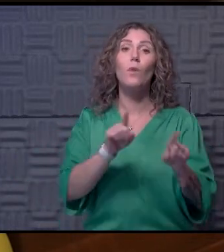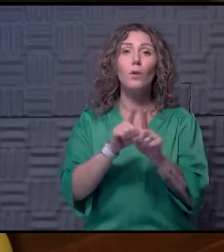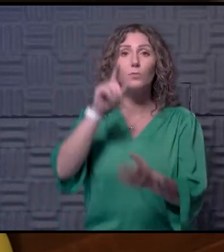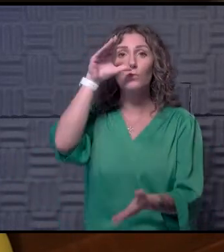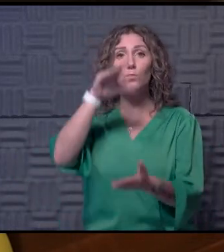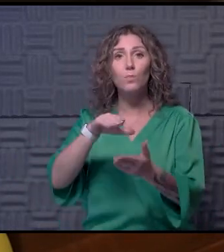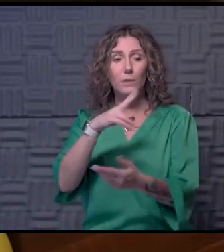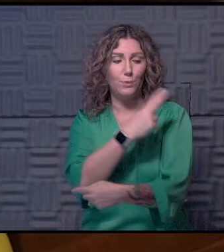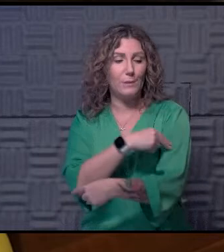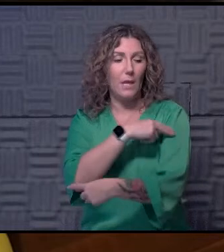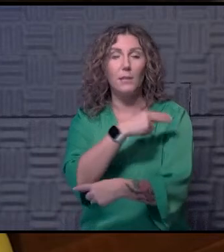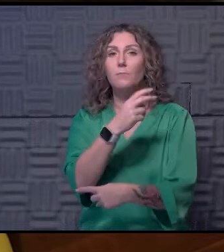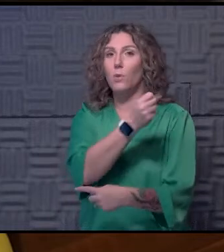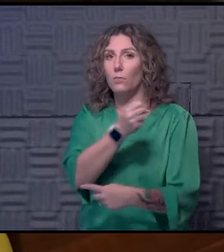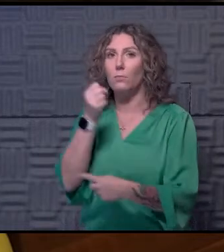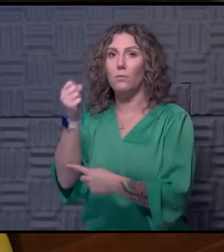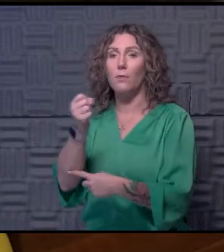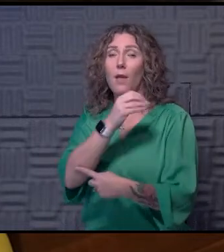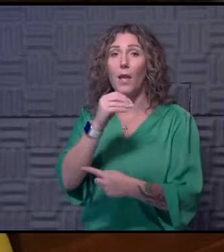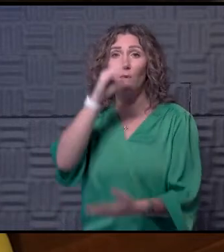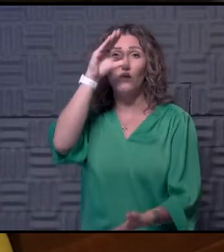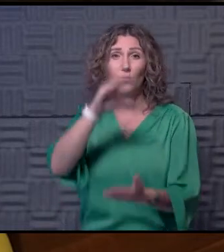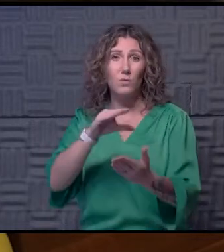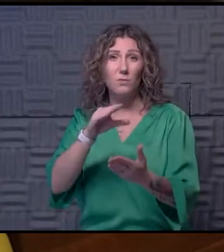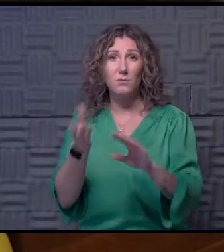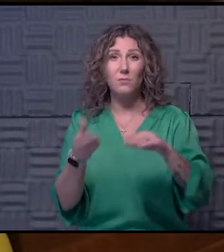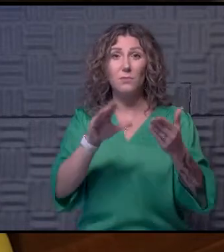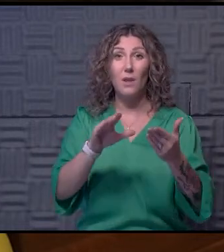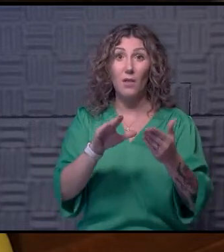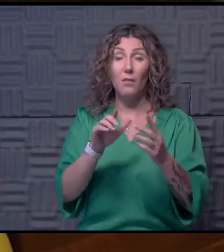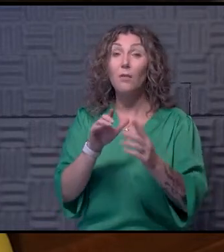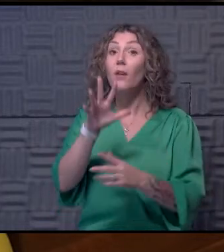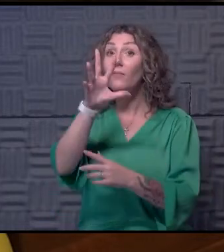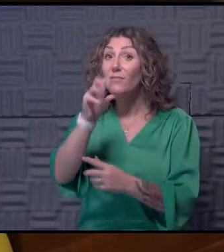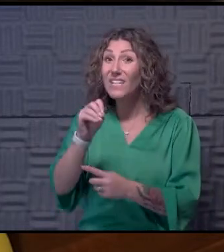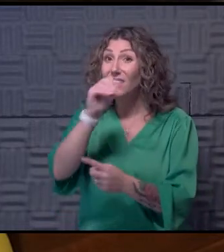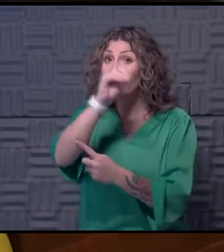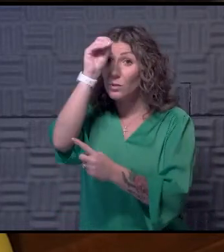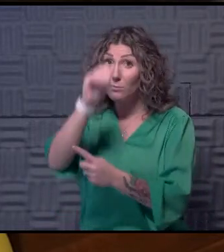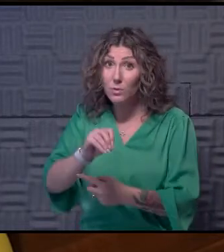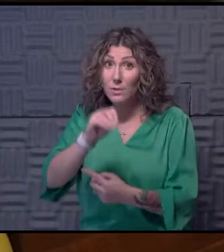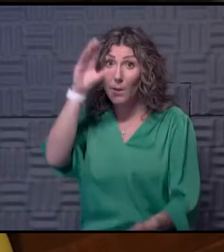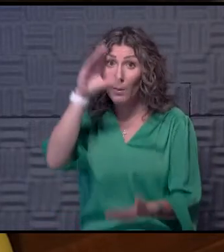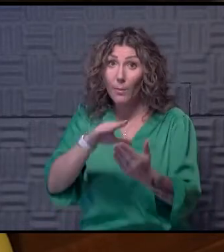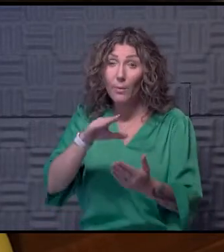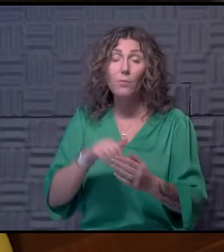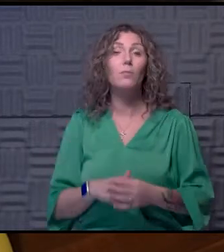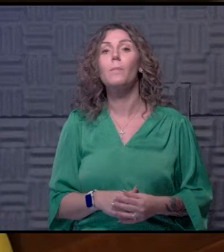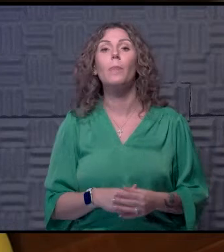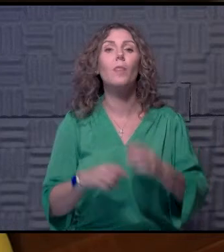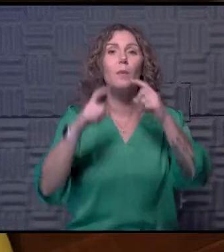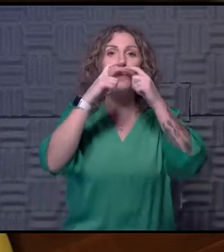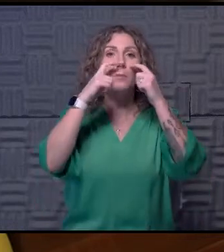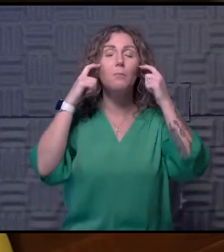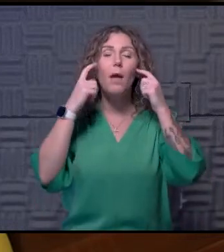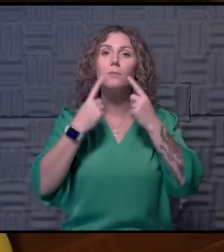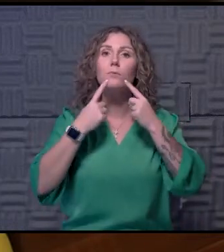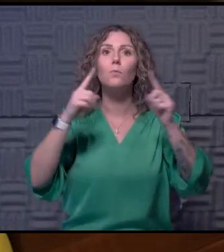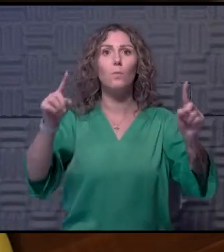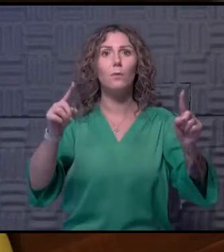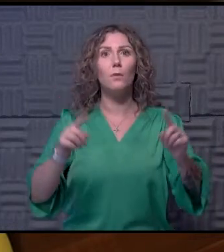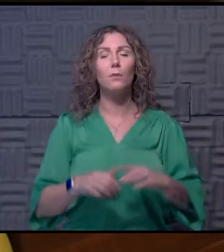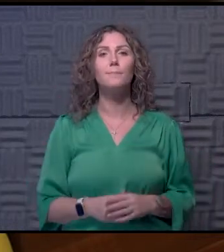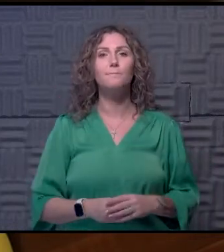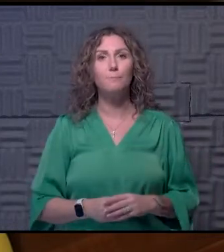hospitalizations and reduce deaths by about 50%. So masks are working, and